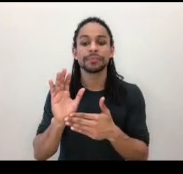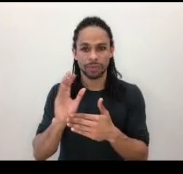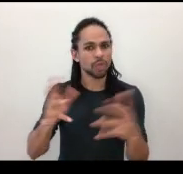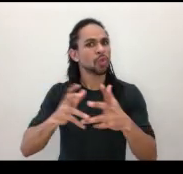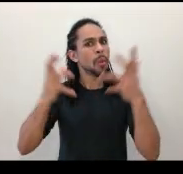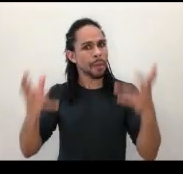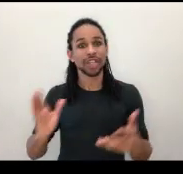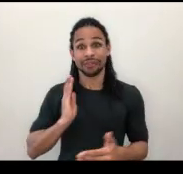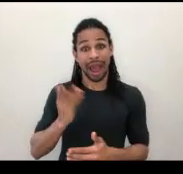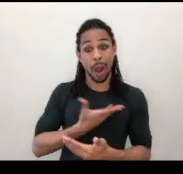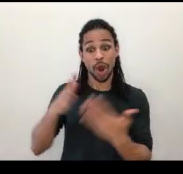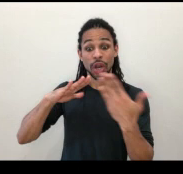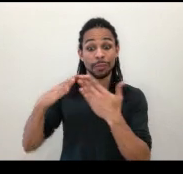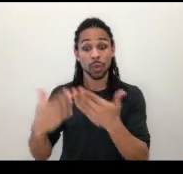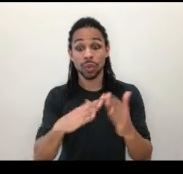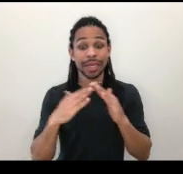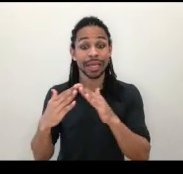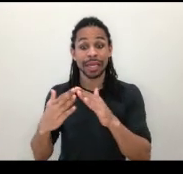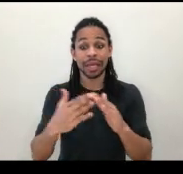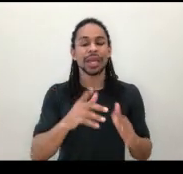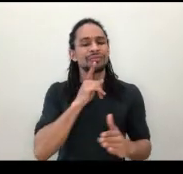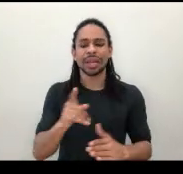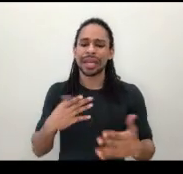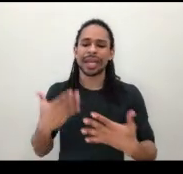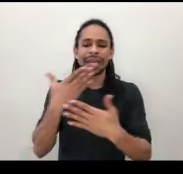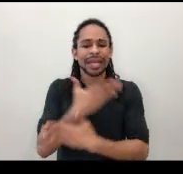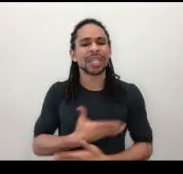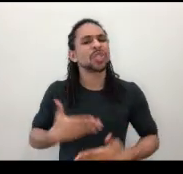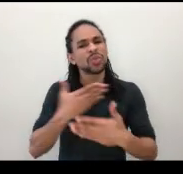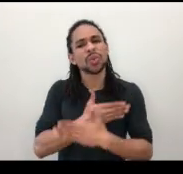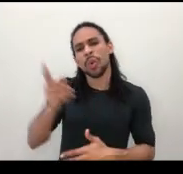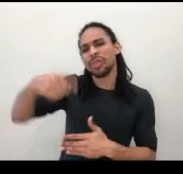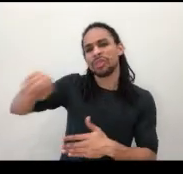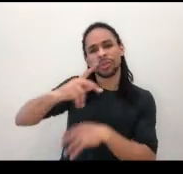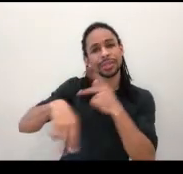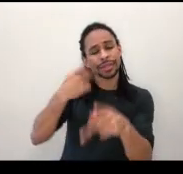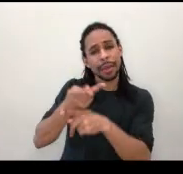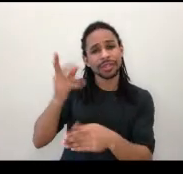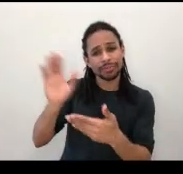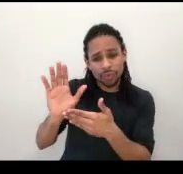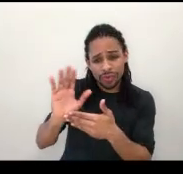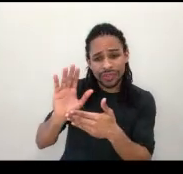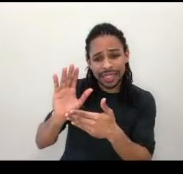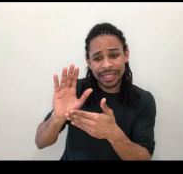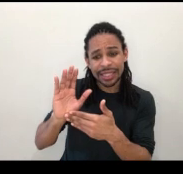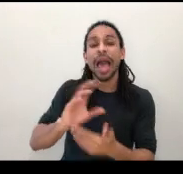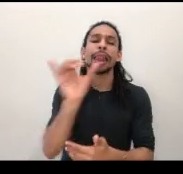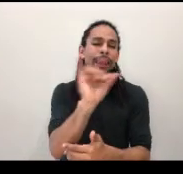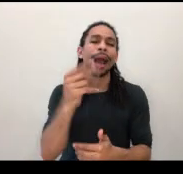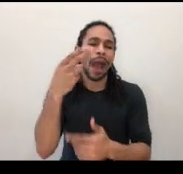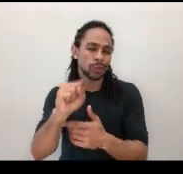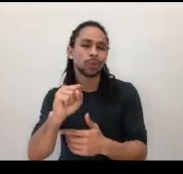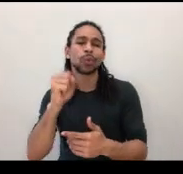so much of our community enjoyed the type of movie,